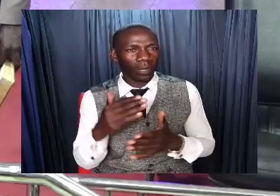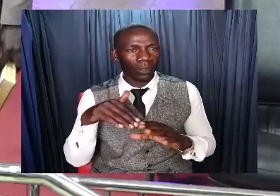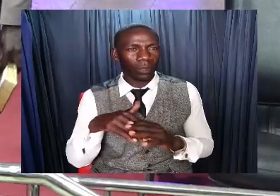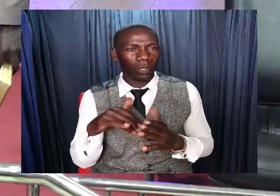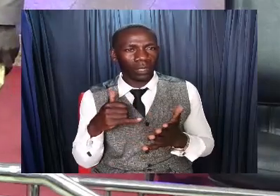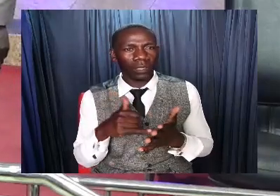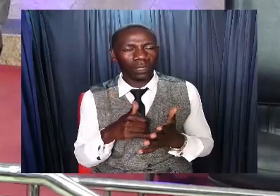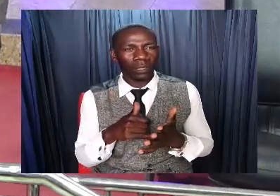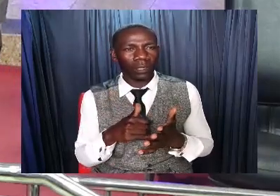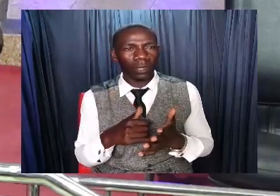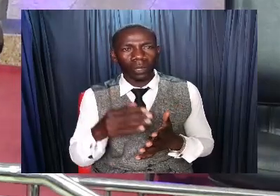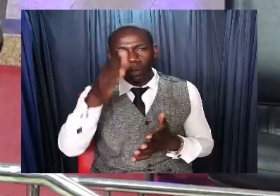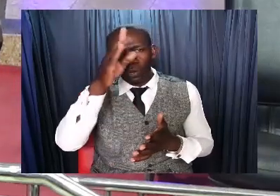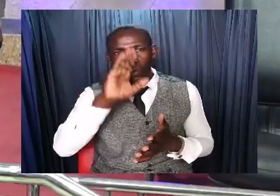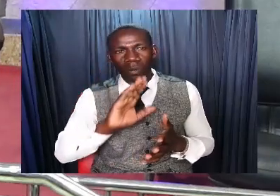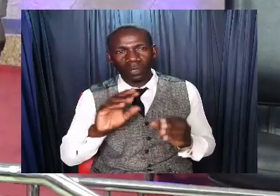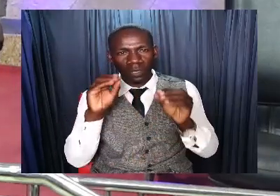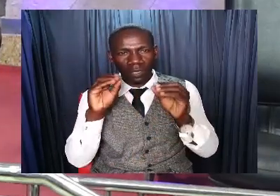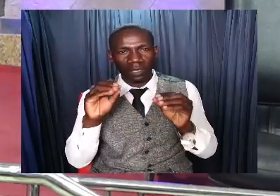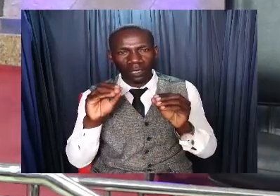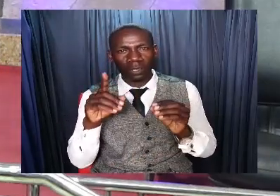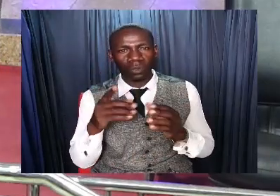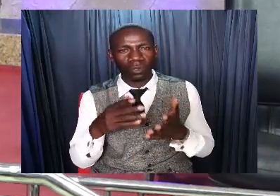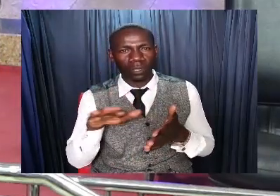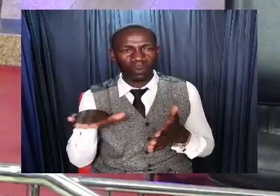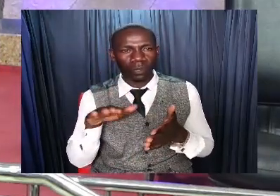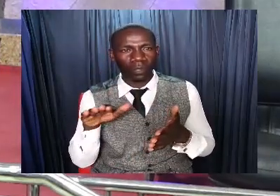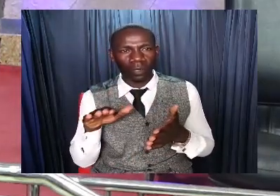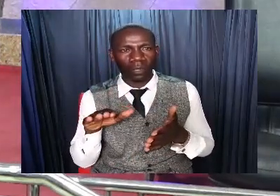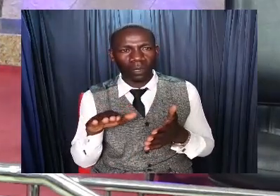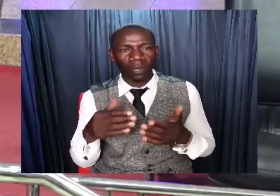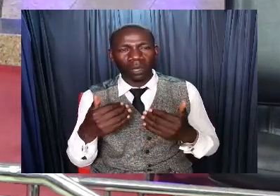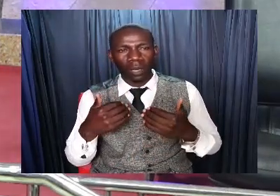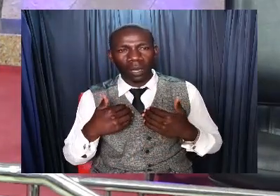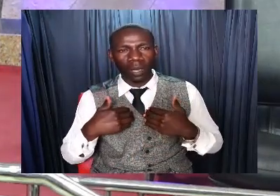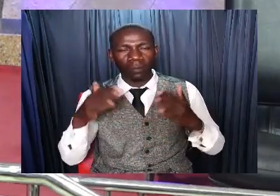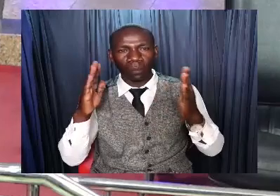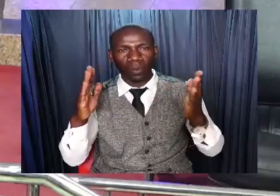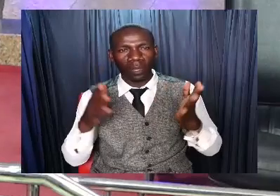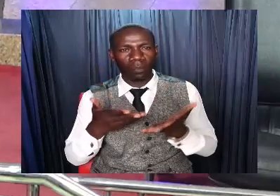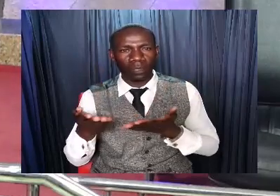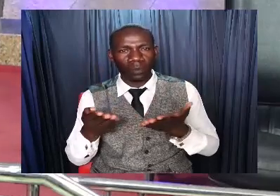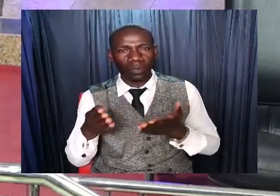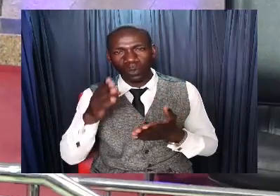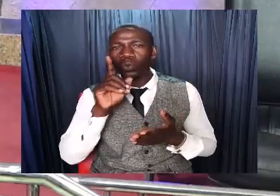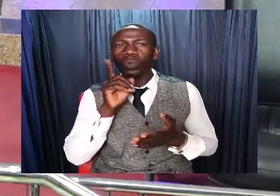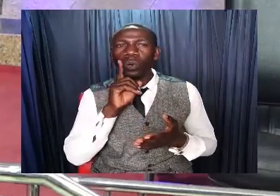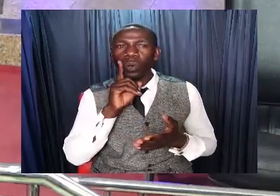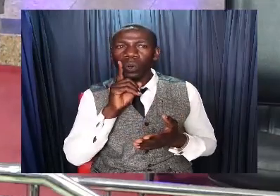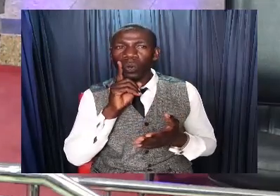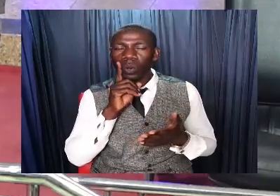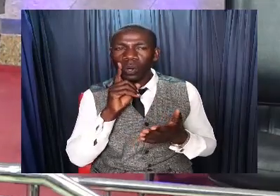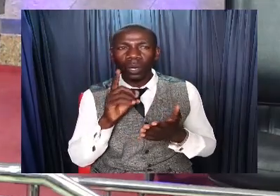You are going through. Ilikuwa ni Mungu anakufundisha. God was teaching you something. Utakuyasimamia biashara kubwa kesho. You'll come and manage a bigger business. Wewe na maarifa ya